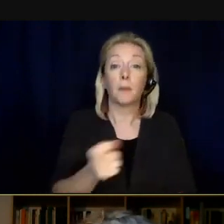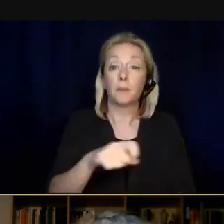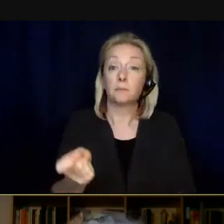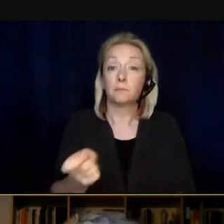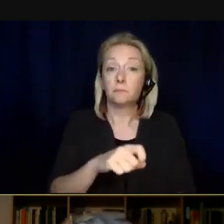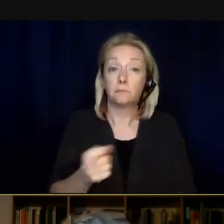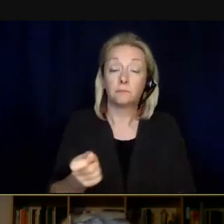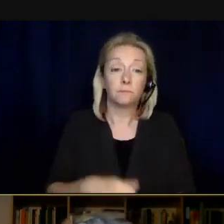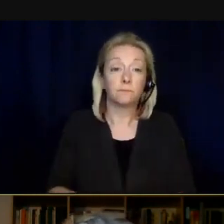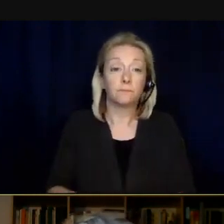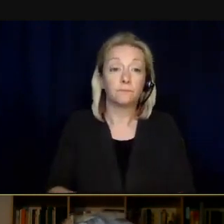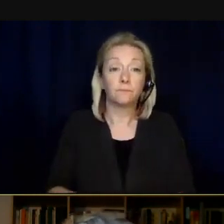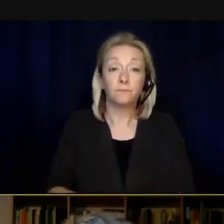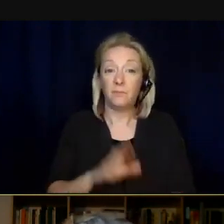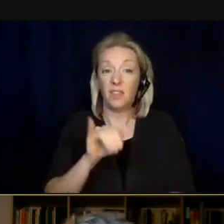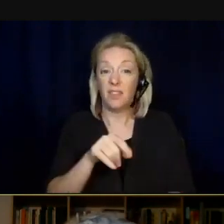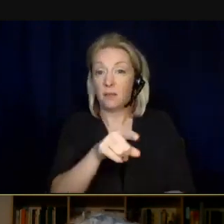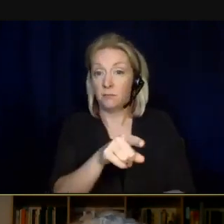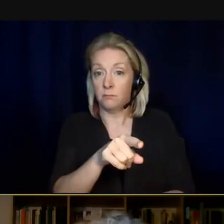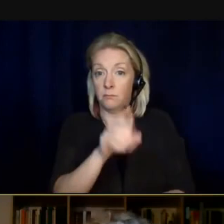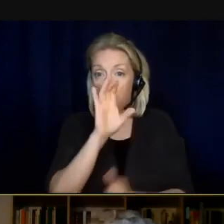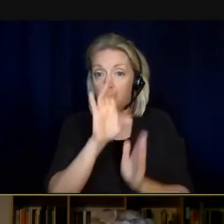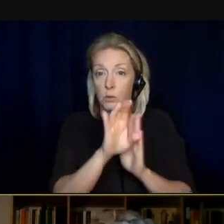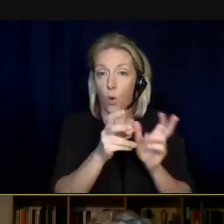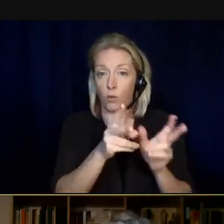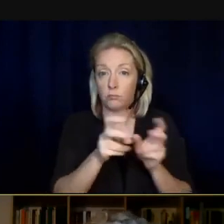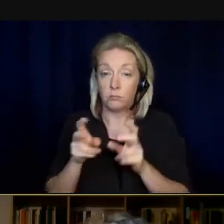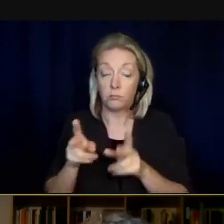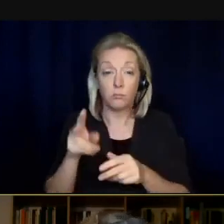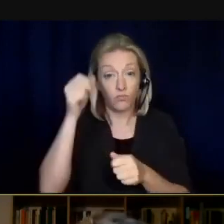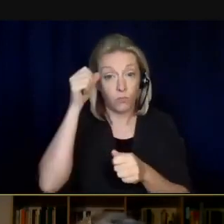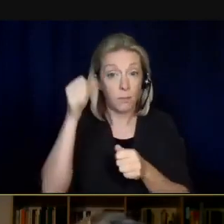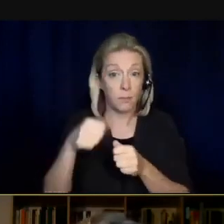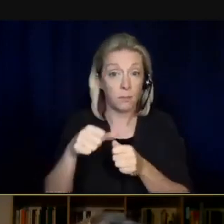badminton. Okay, say we want to import this one. Now you may remember with